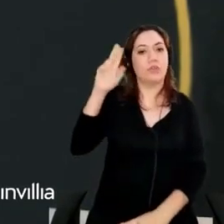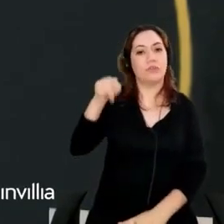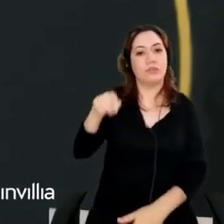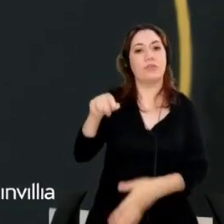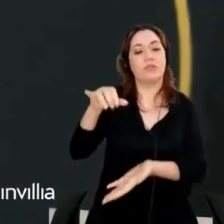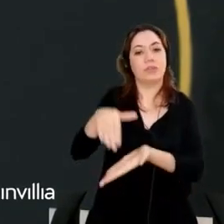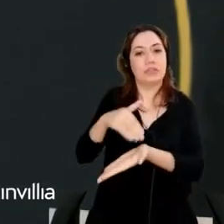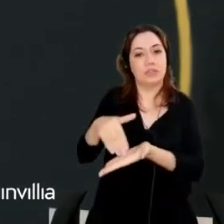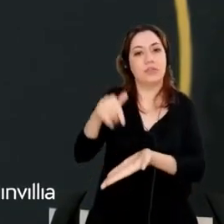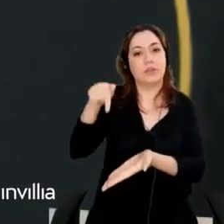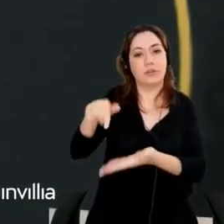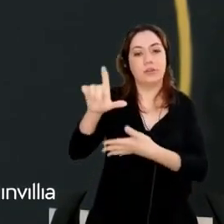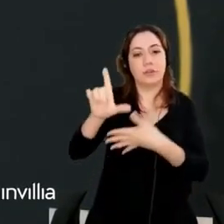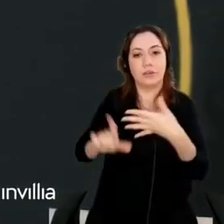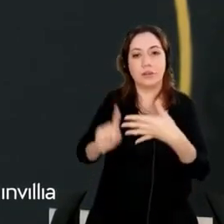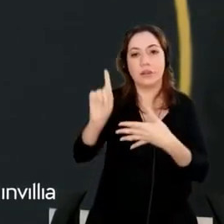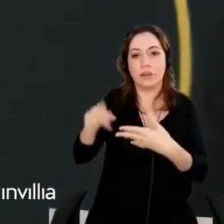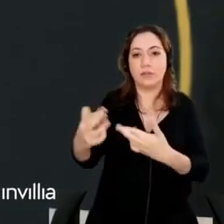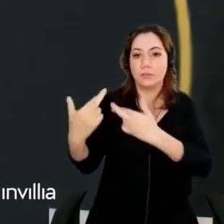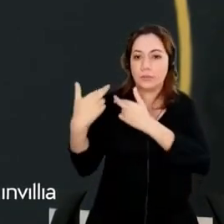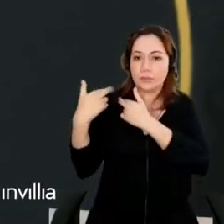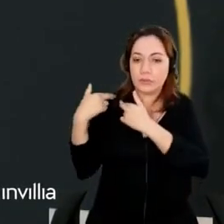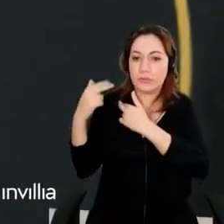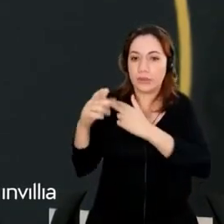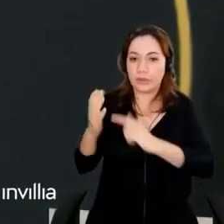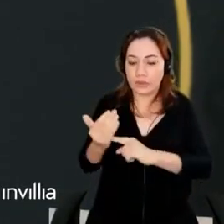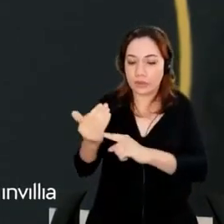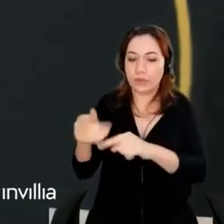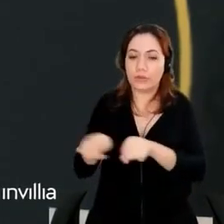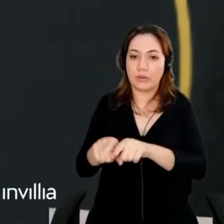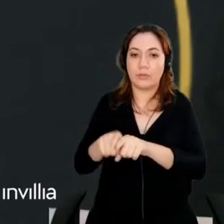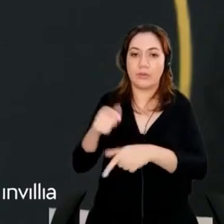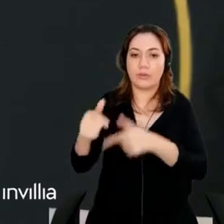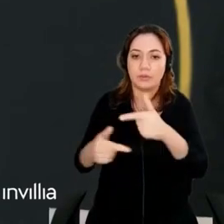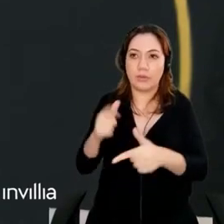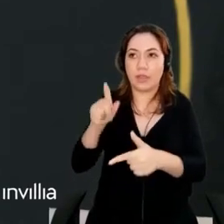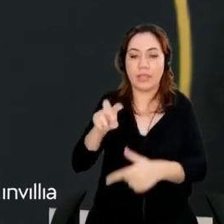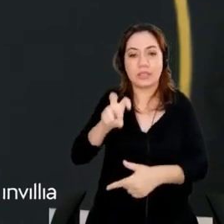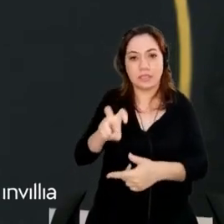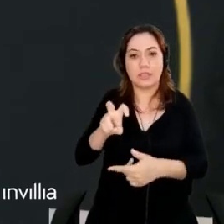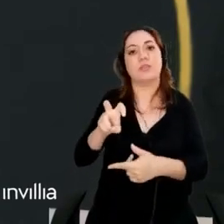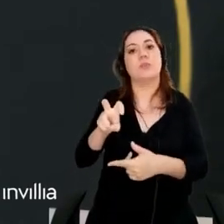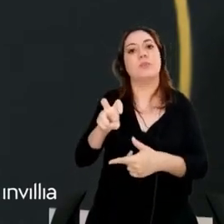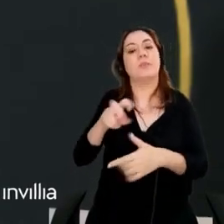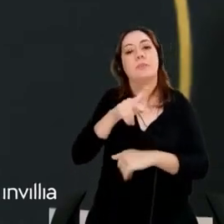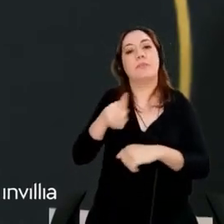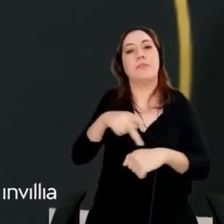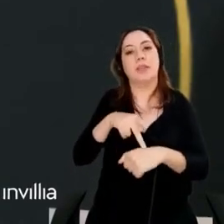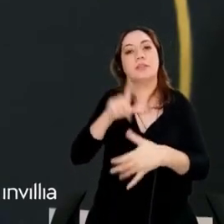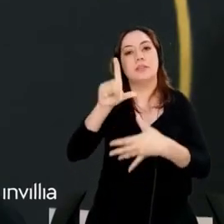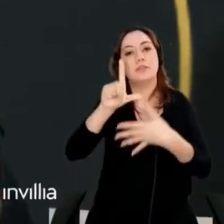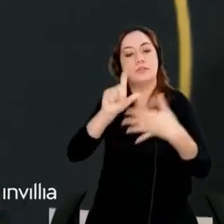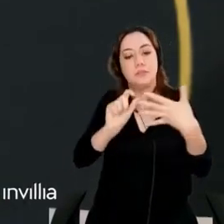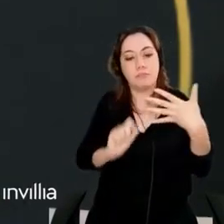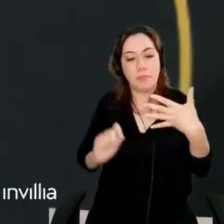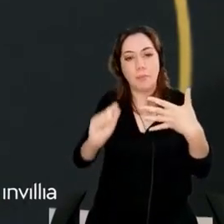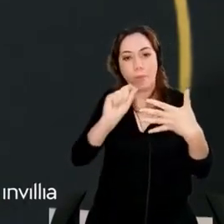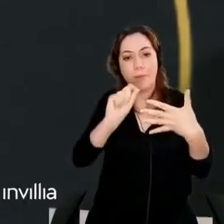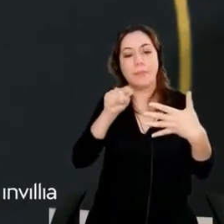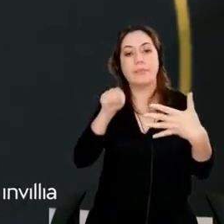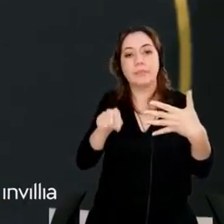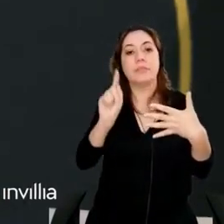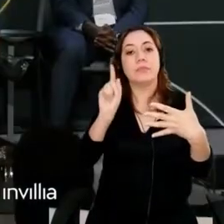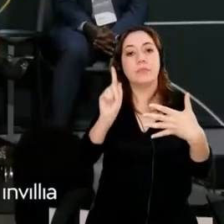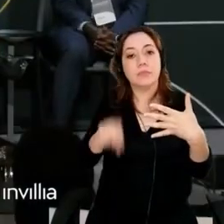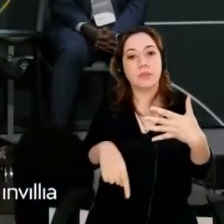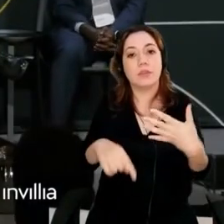and operations for five countries in Latin America. So that's pretty much my